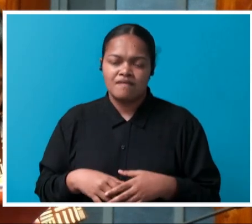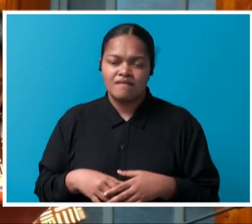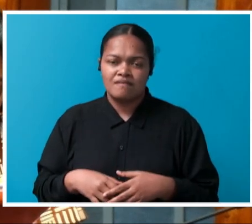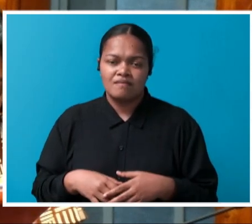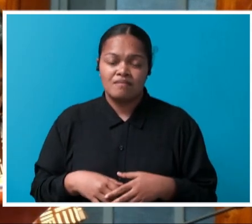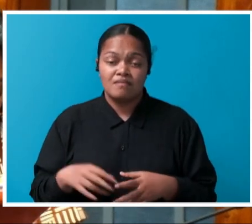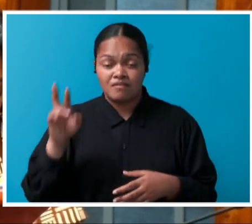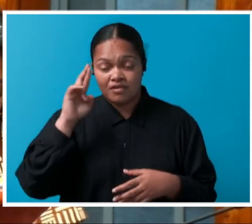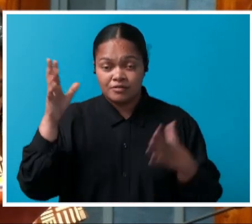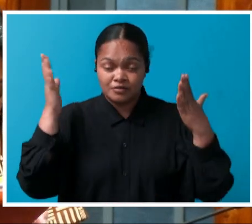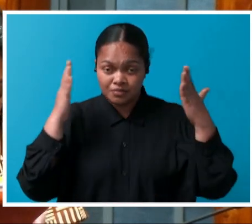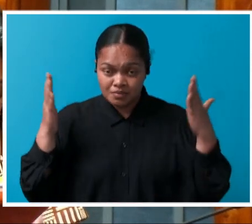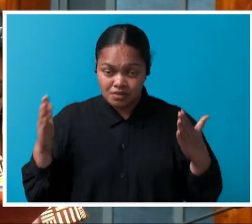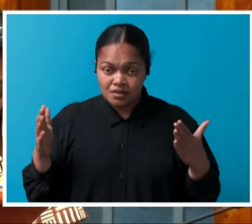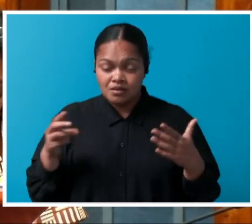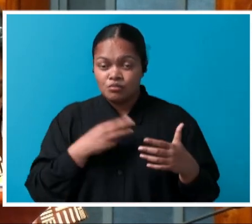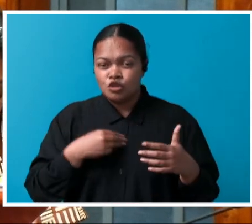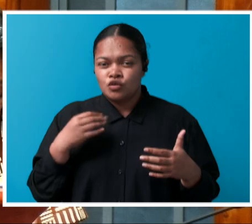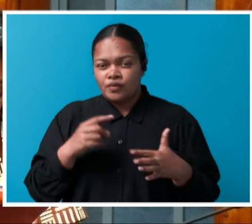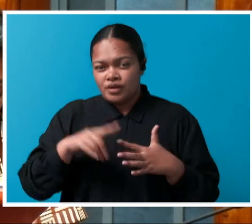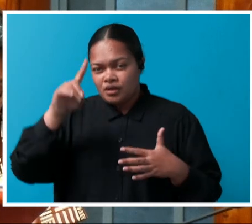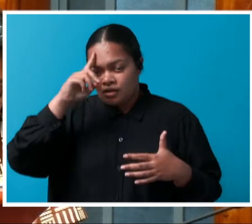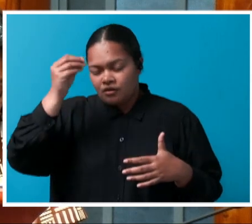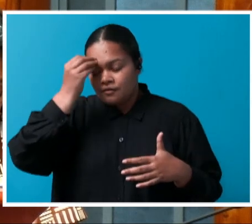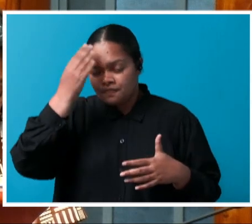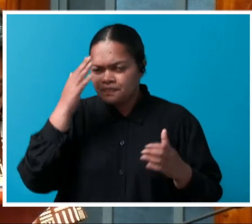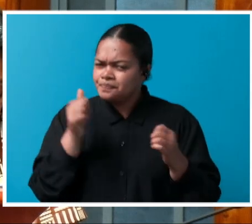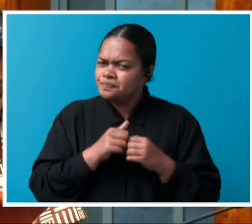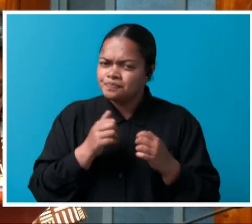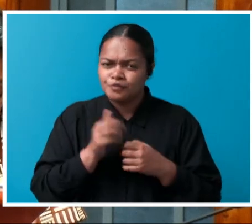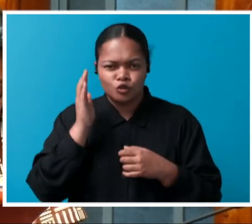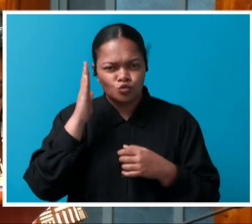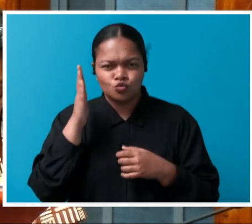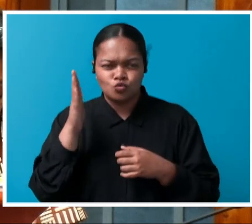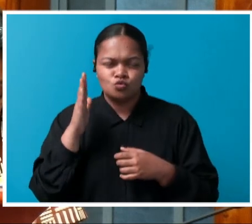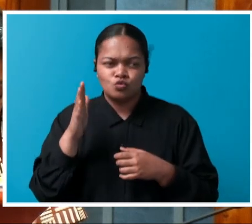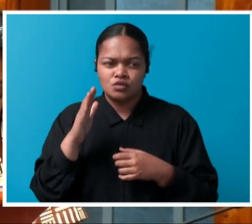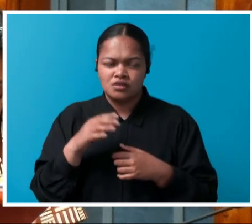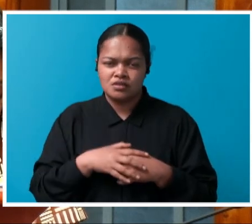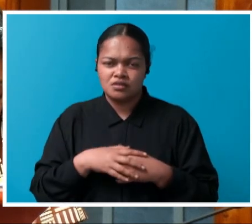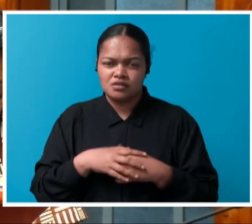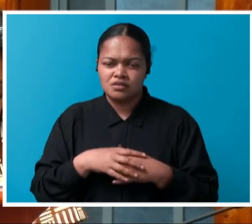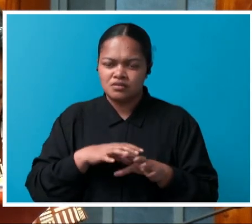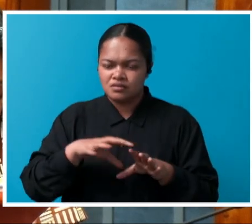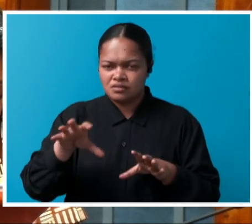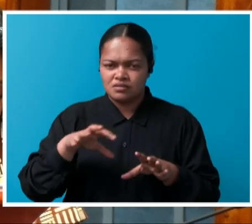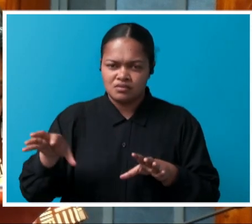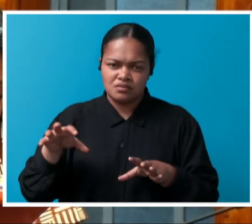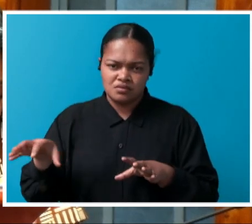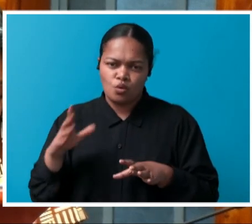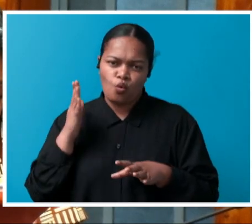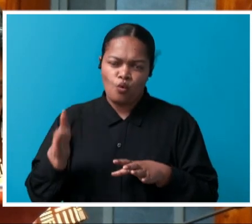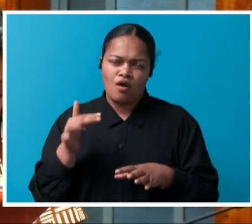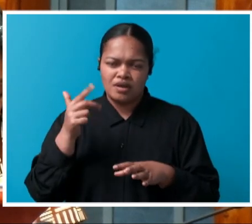Speaker, sir, Ministry of Education has noted that there are many schools in dilapidated states. There are over